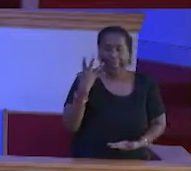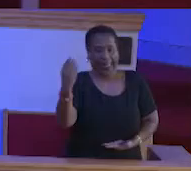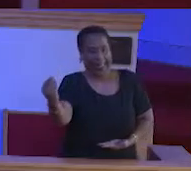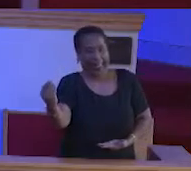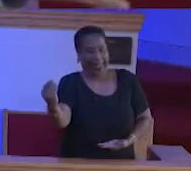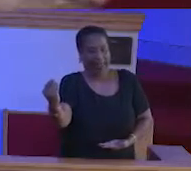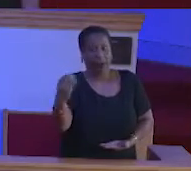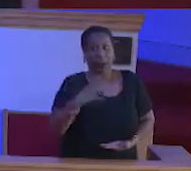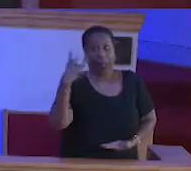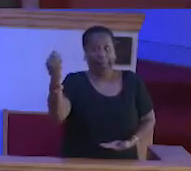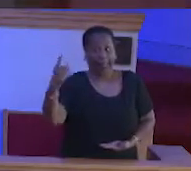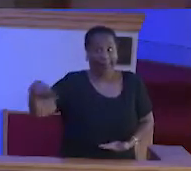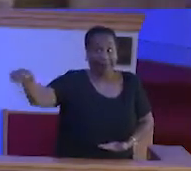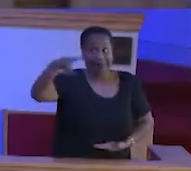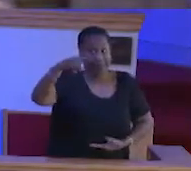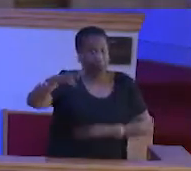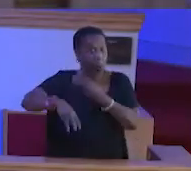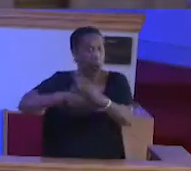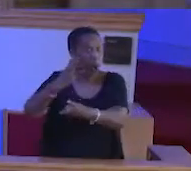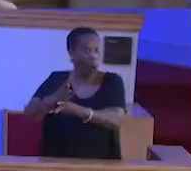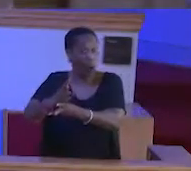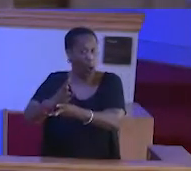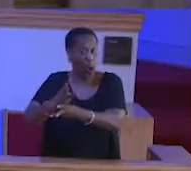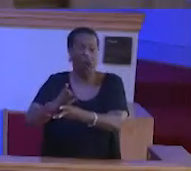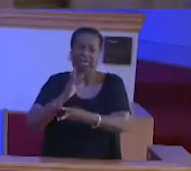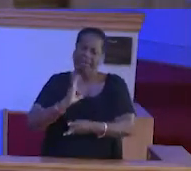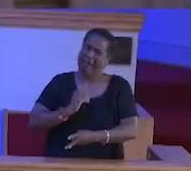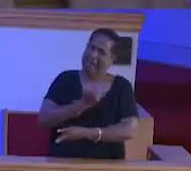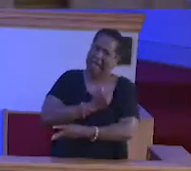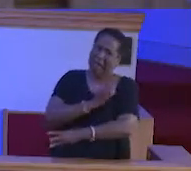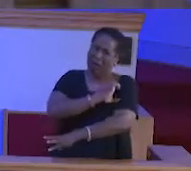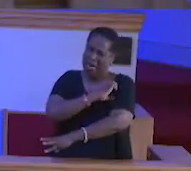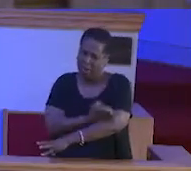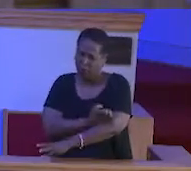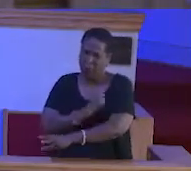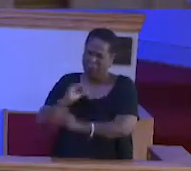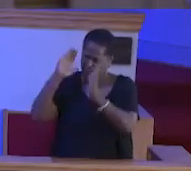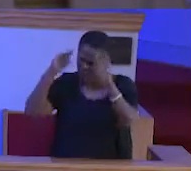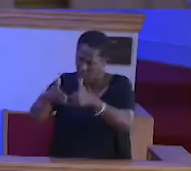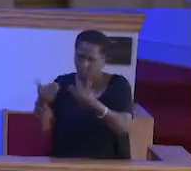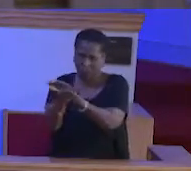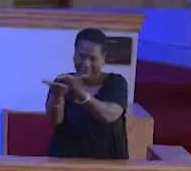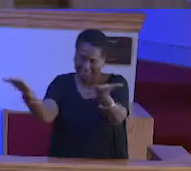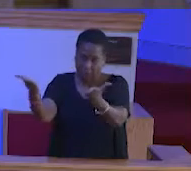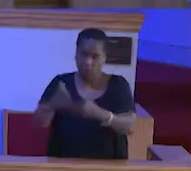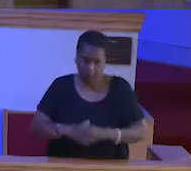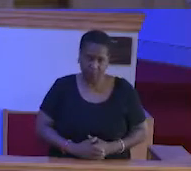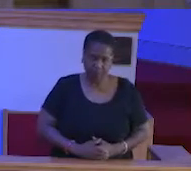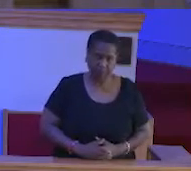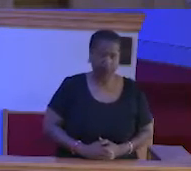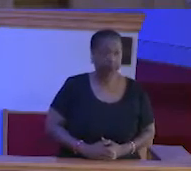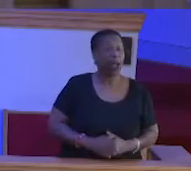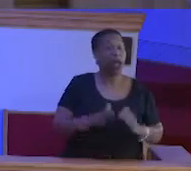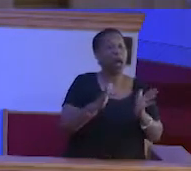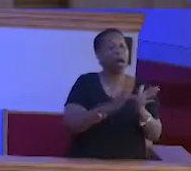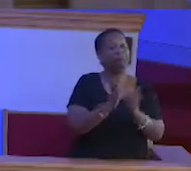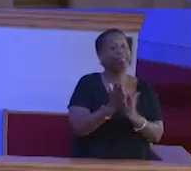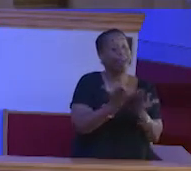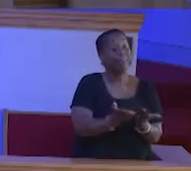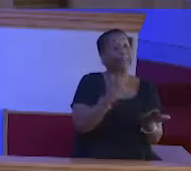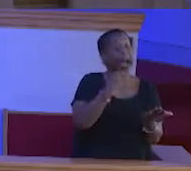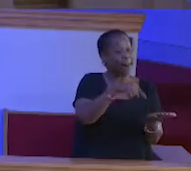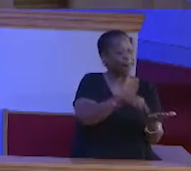to the world where our real energies and focus should lie. The Bible says